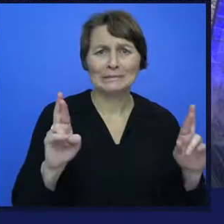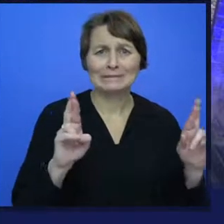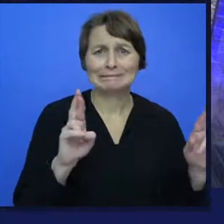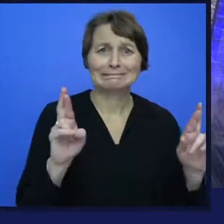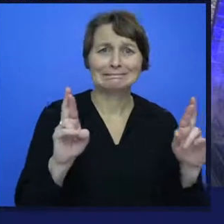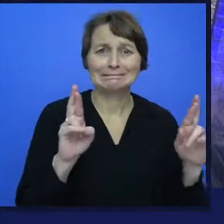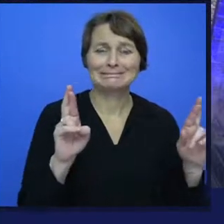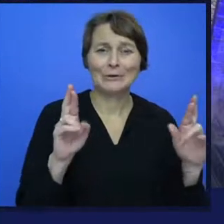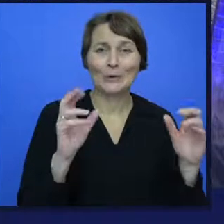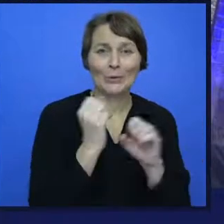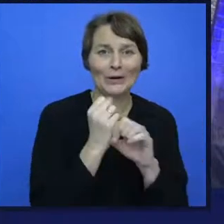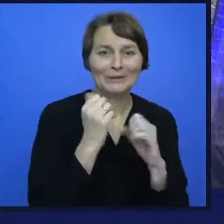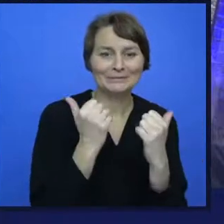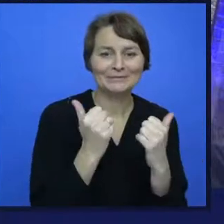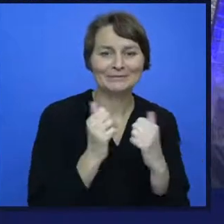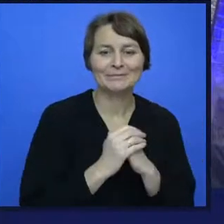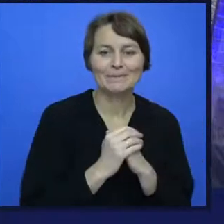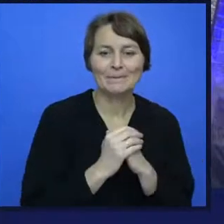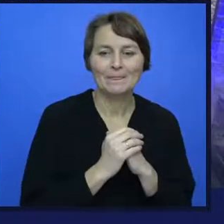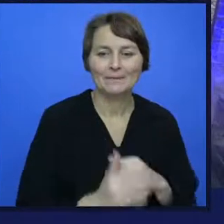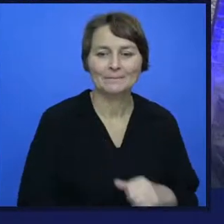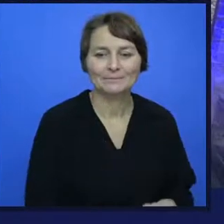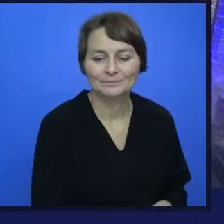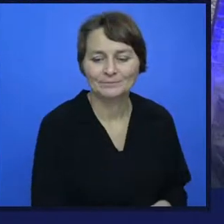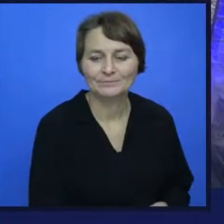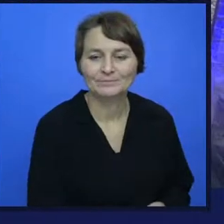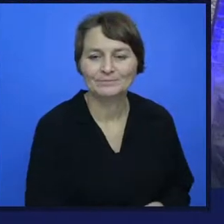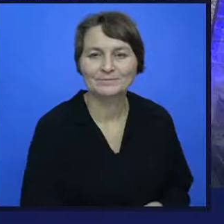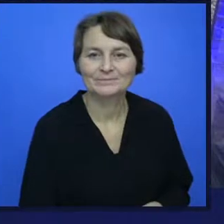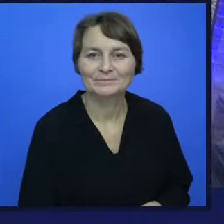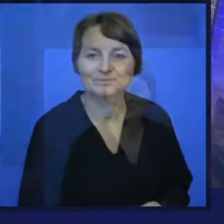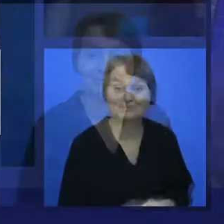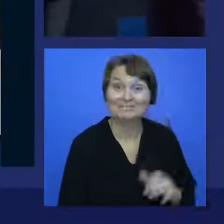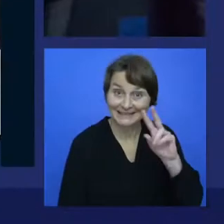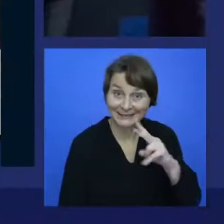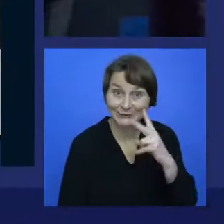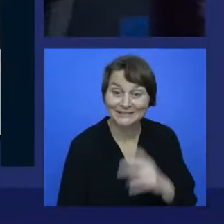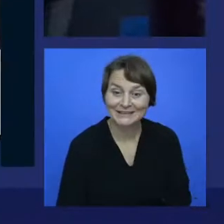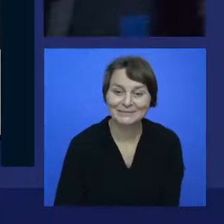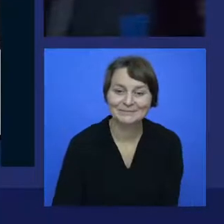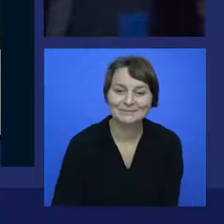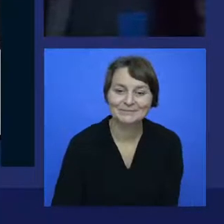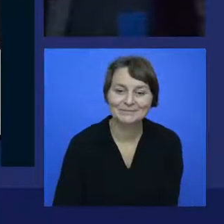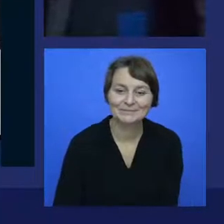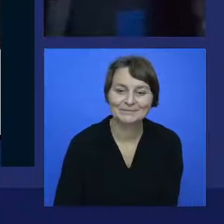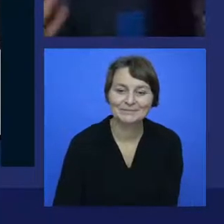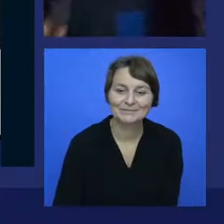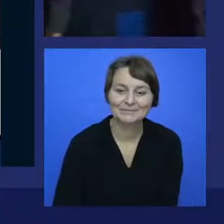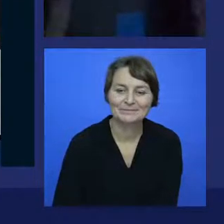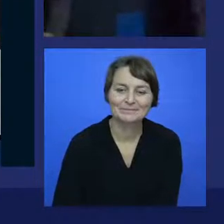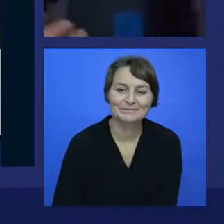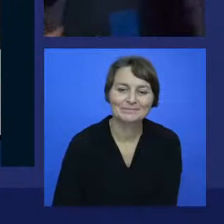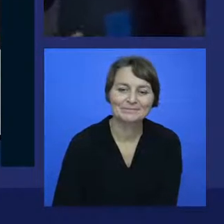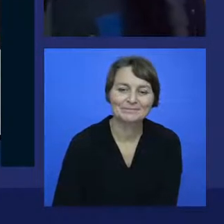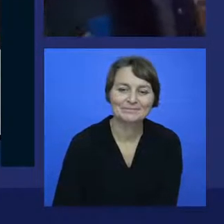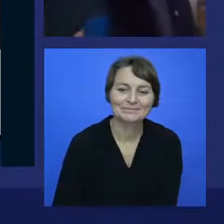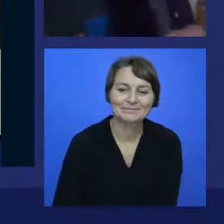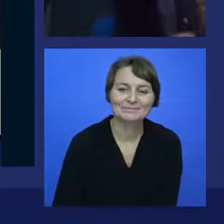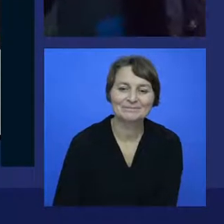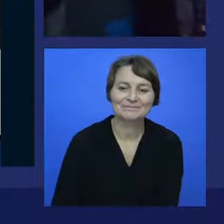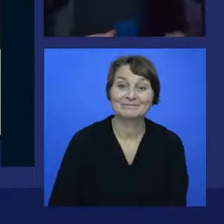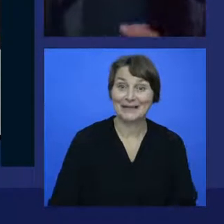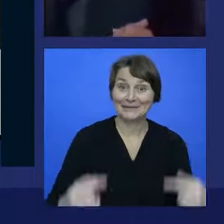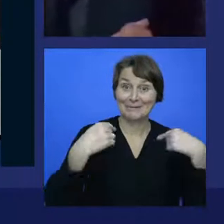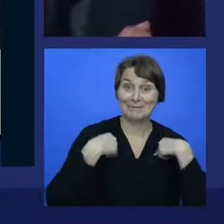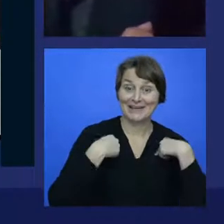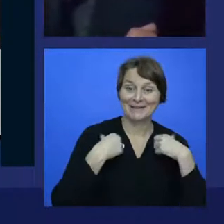a little. Oh no, there we go. I think you can see it. Can you see it? Yes, absolutely. That's me. Okay, and